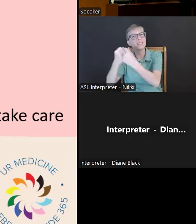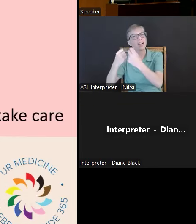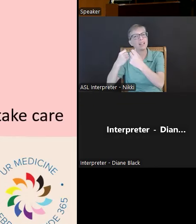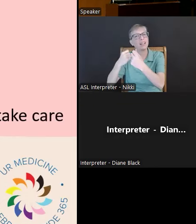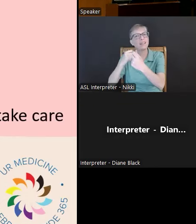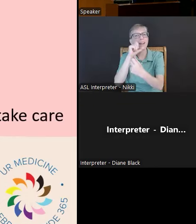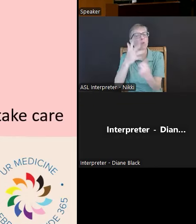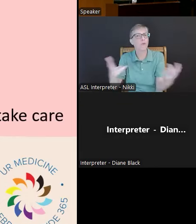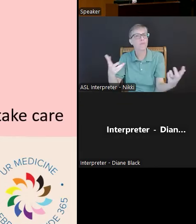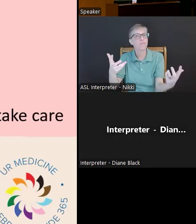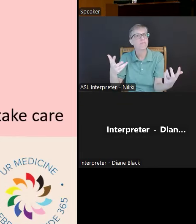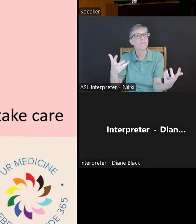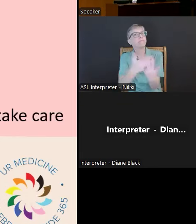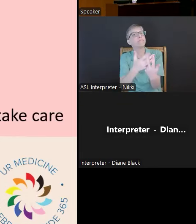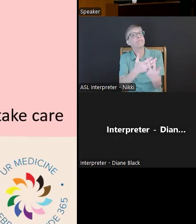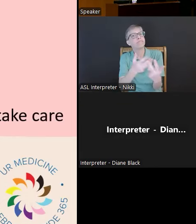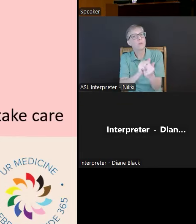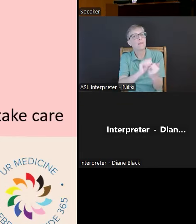individual.